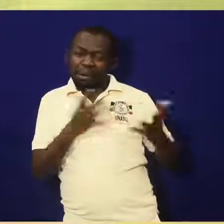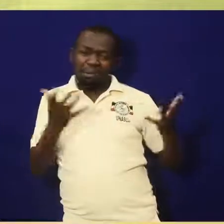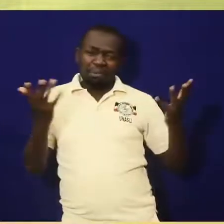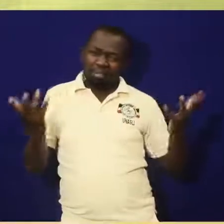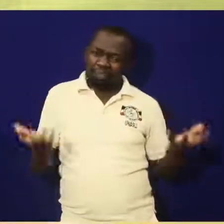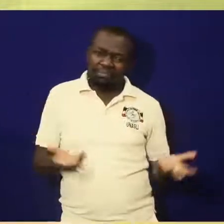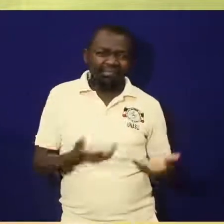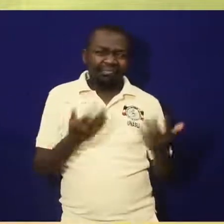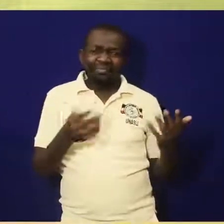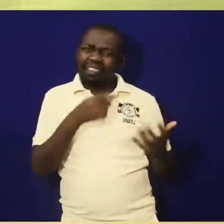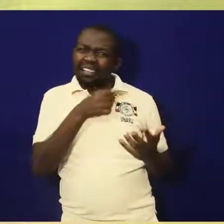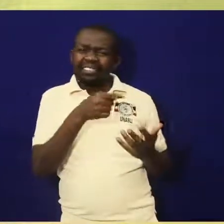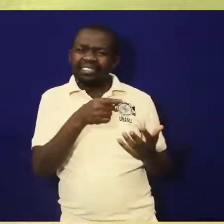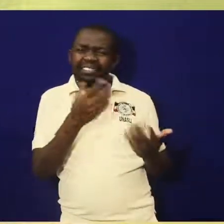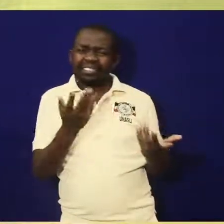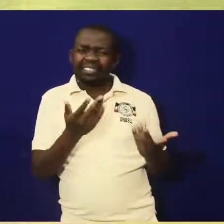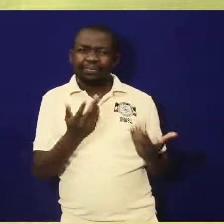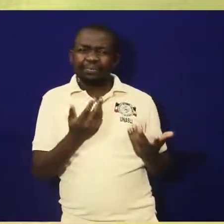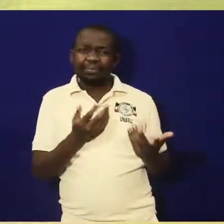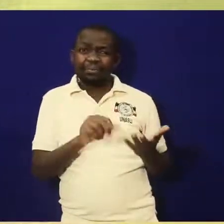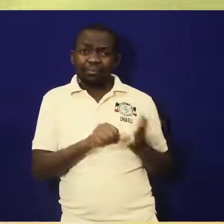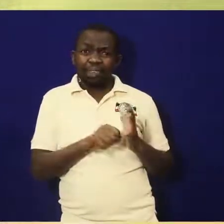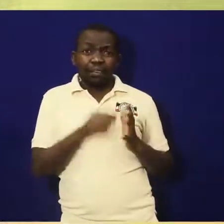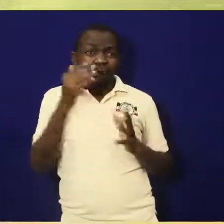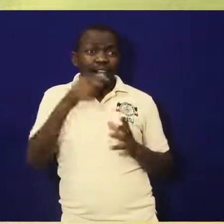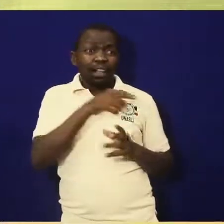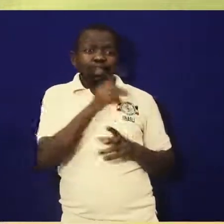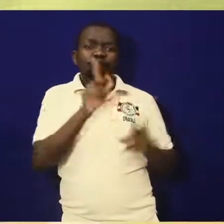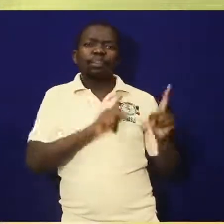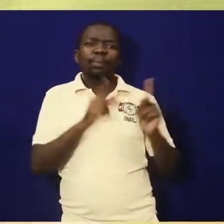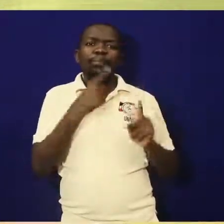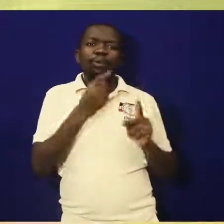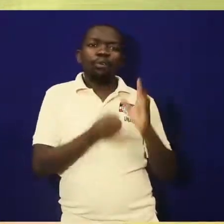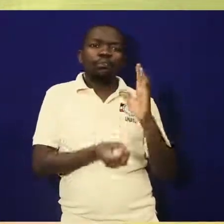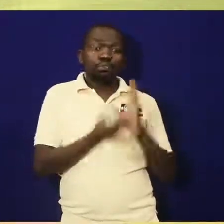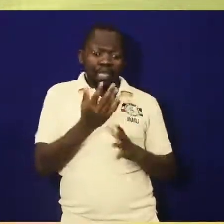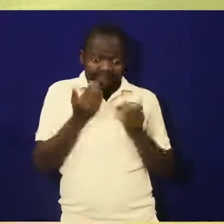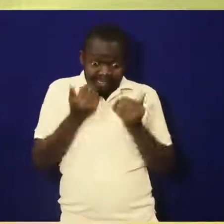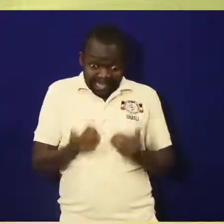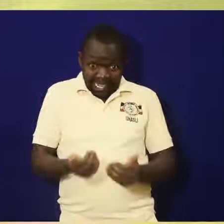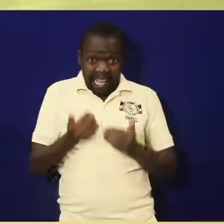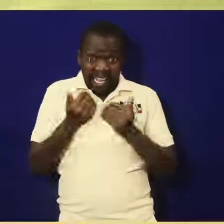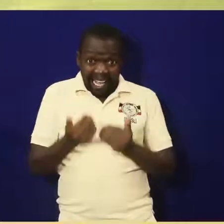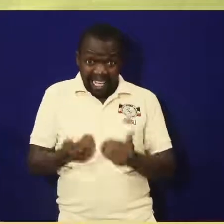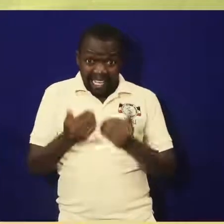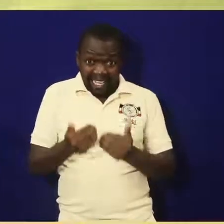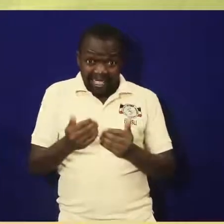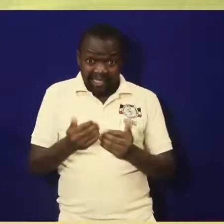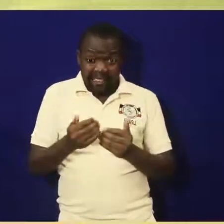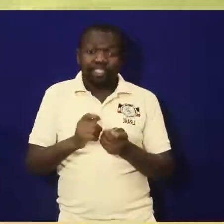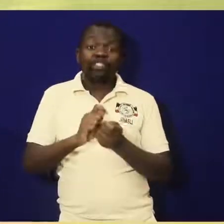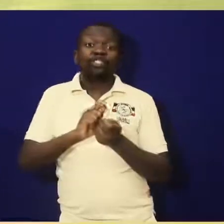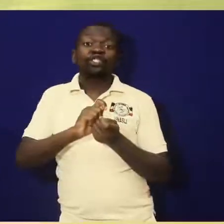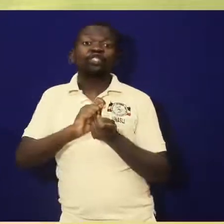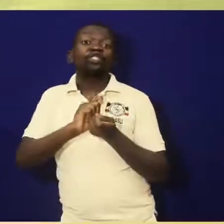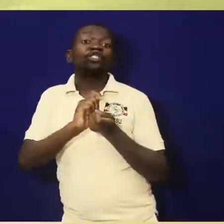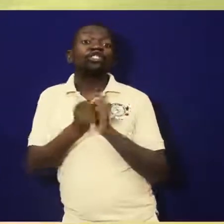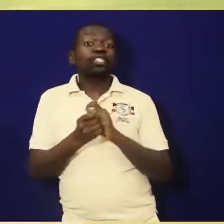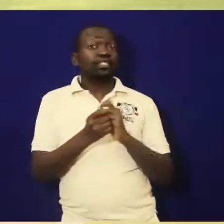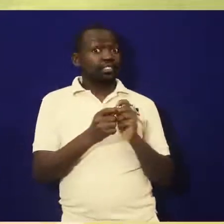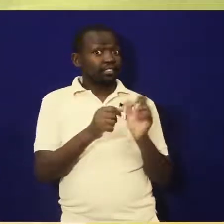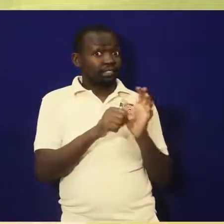It is this problem that the makers of the current mobile phones wanted to